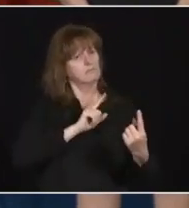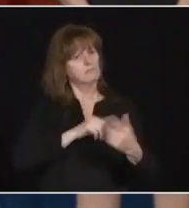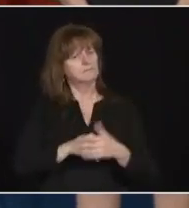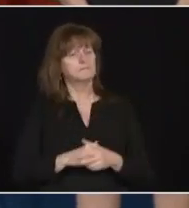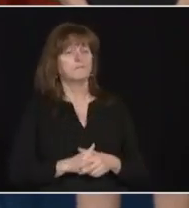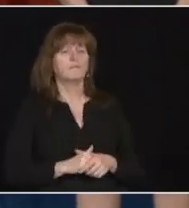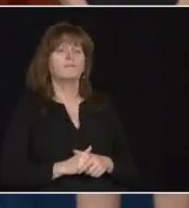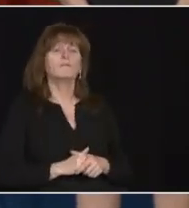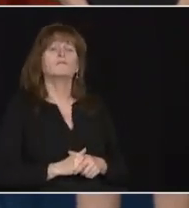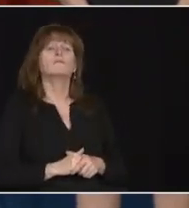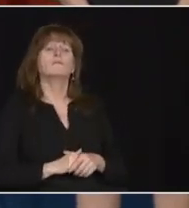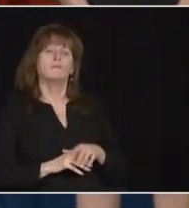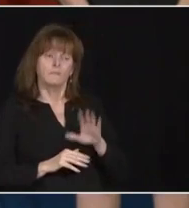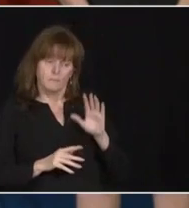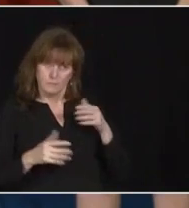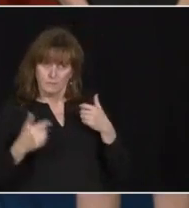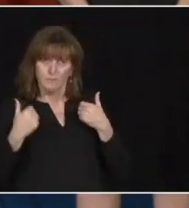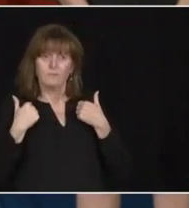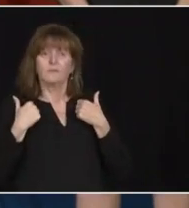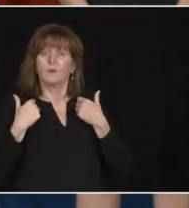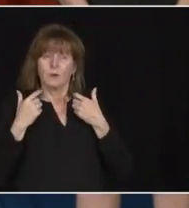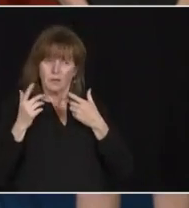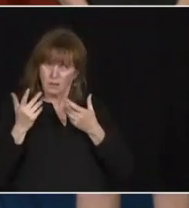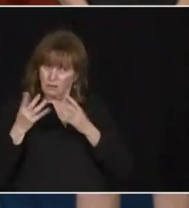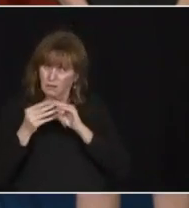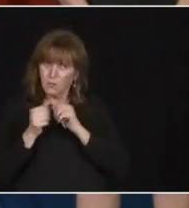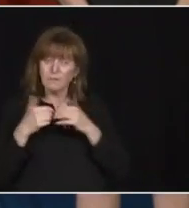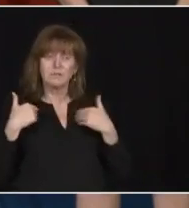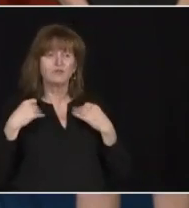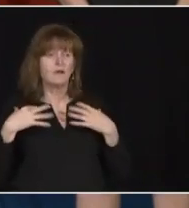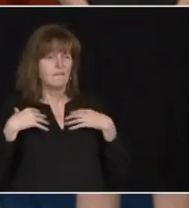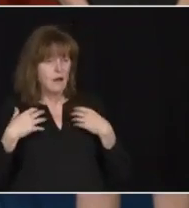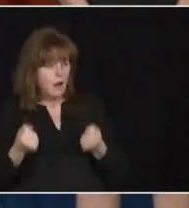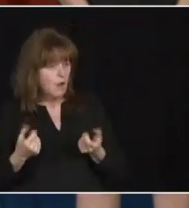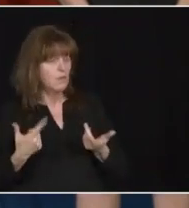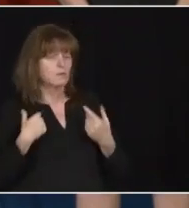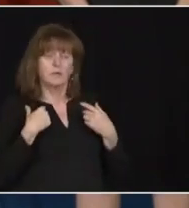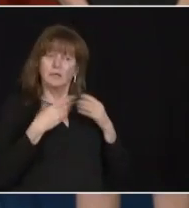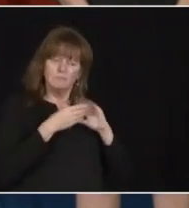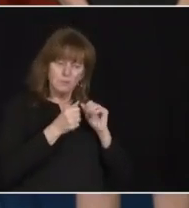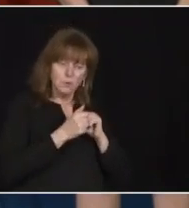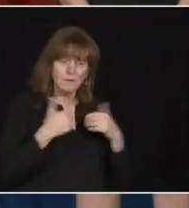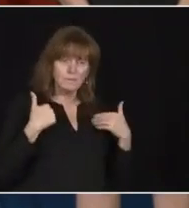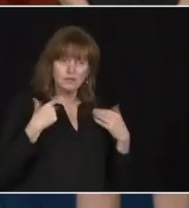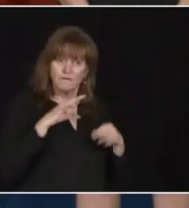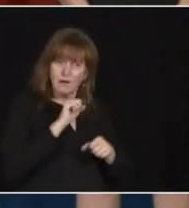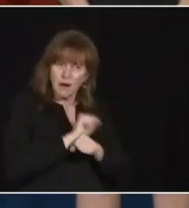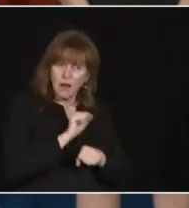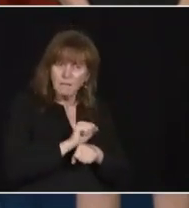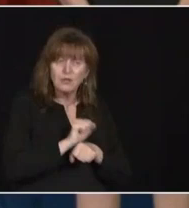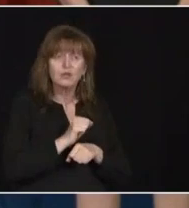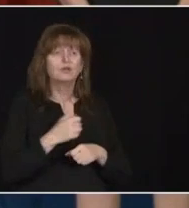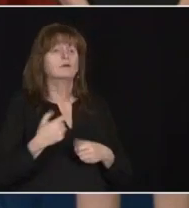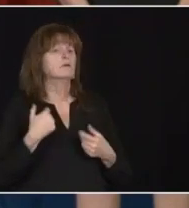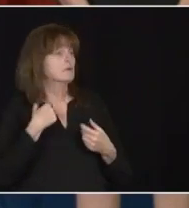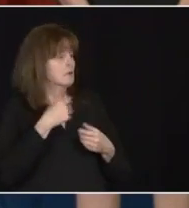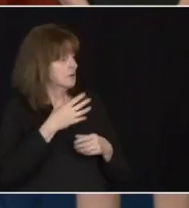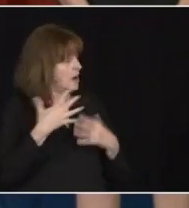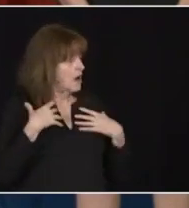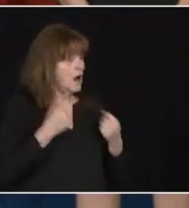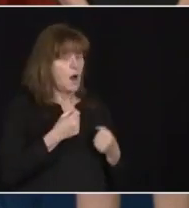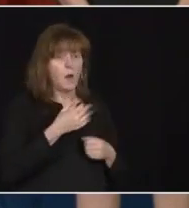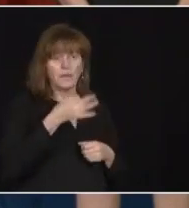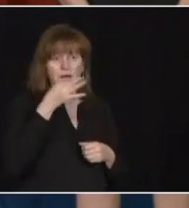the health table, talk to the Minister of Labour, we talk to the stakeholders, the business sector that they're involved